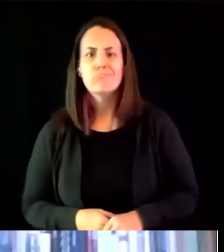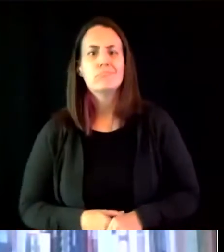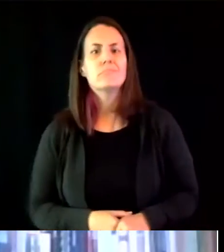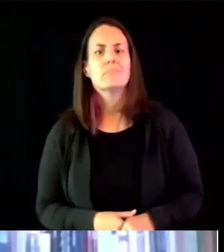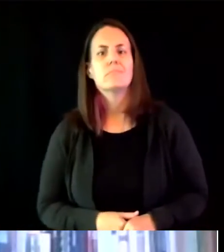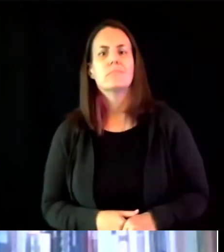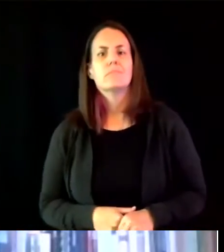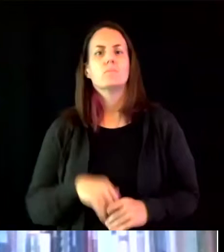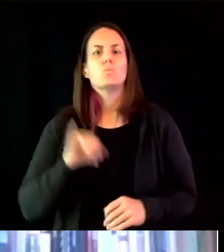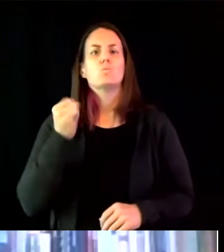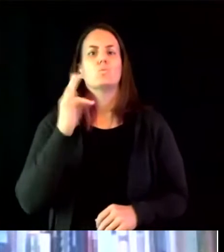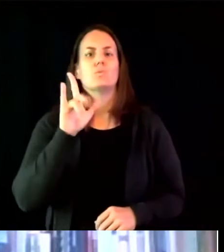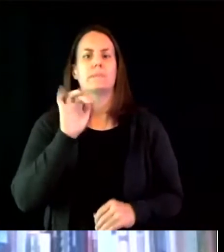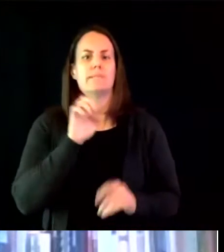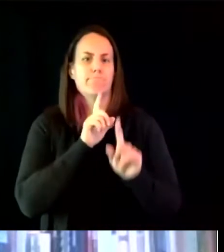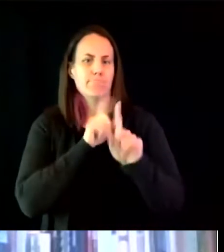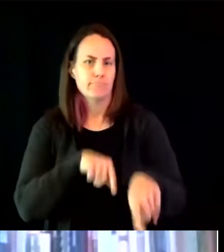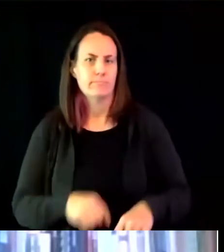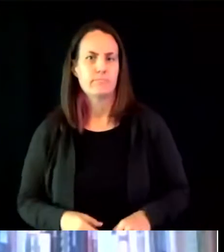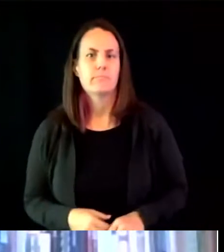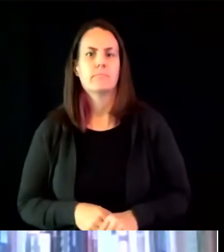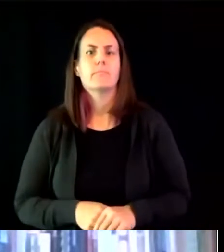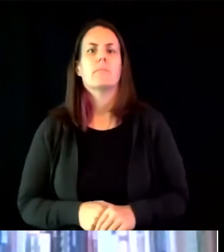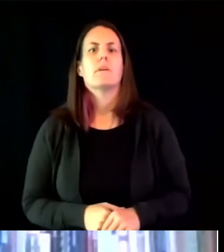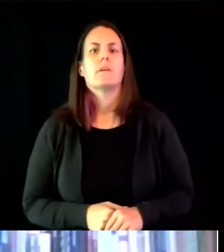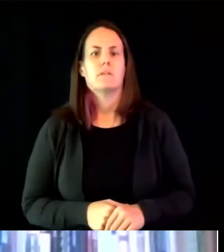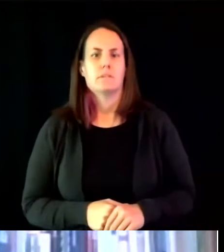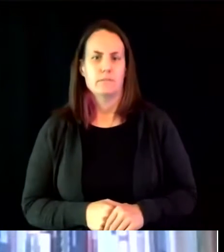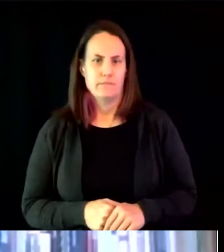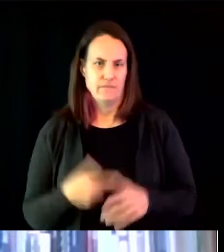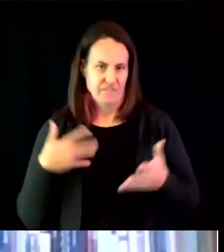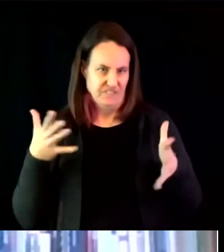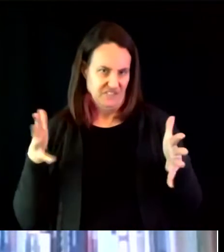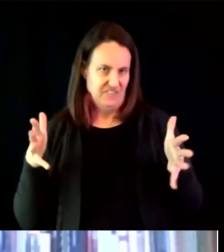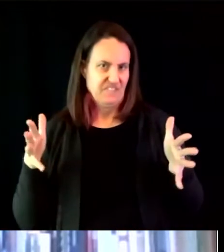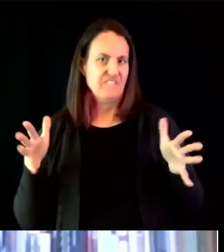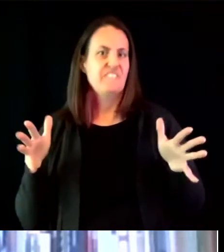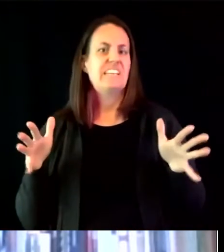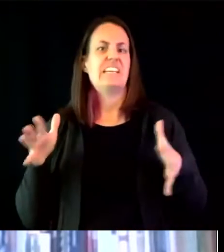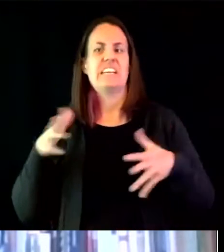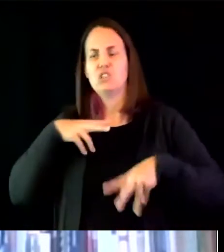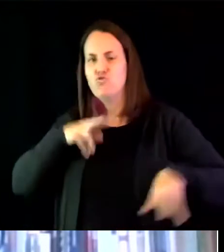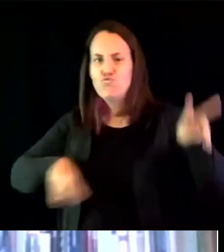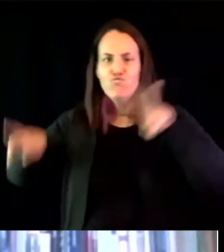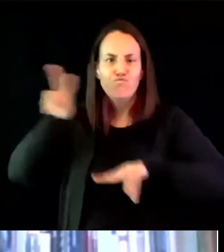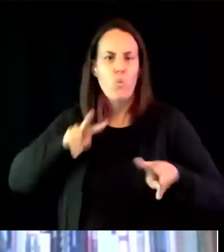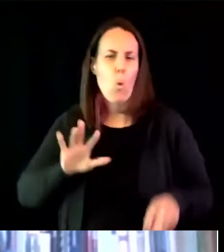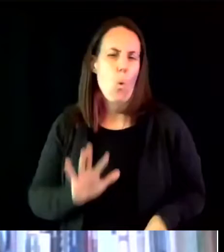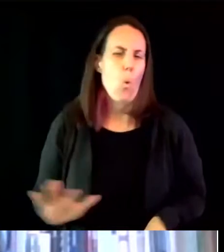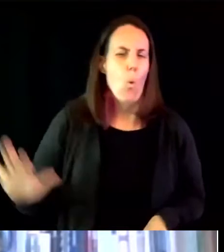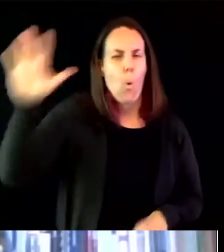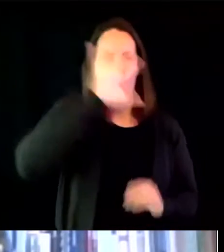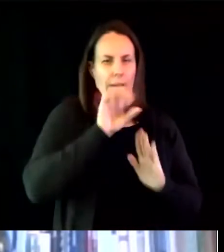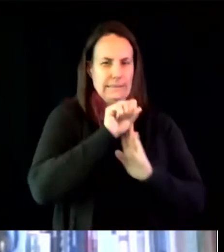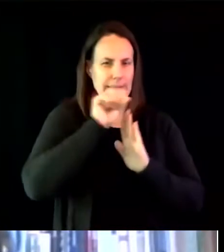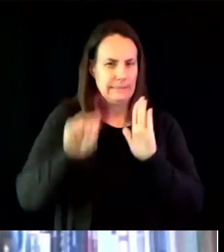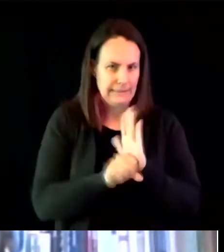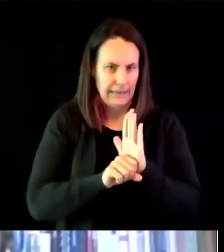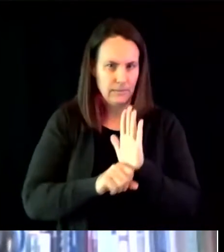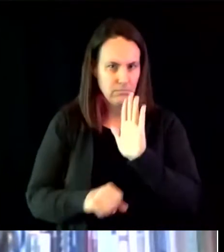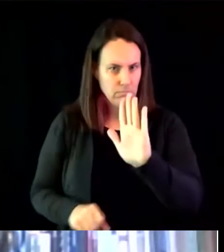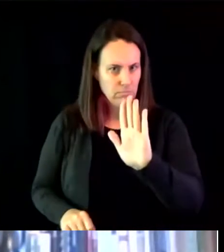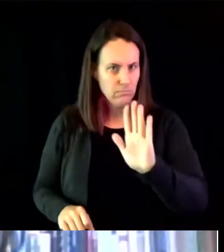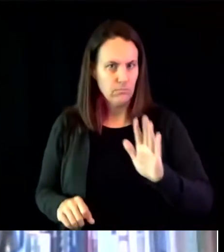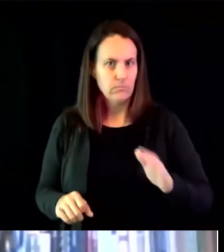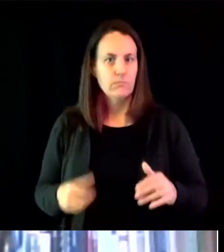state, Maddie. I don't know the specific areas, although I expect the Fox Valley was one of the areas. One of the things we